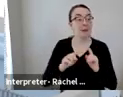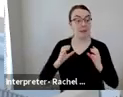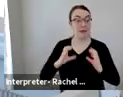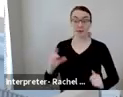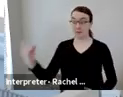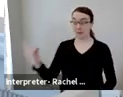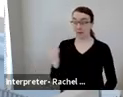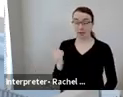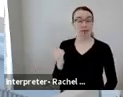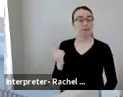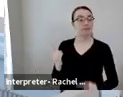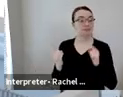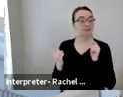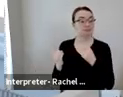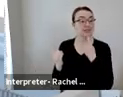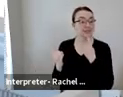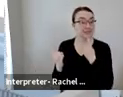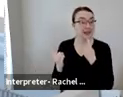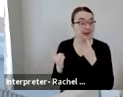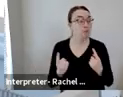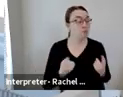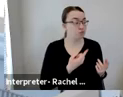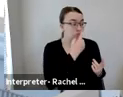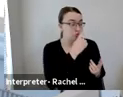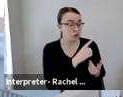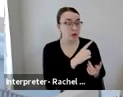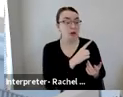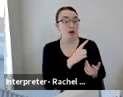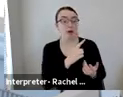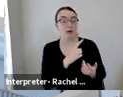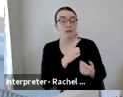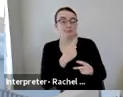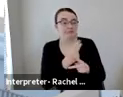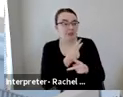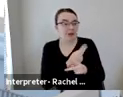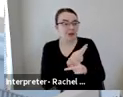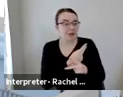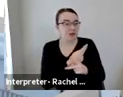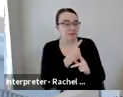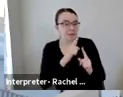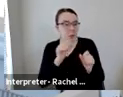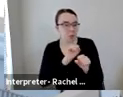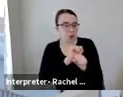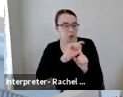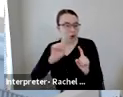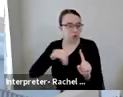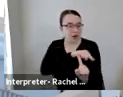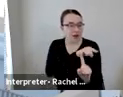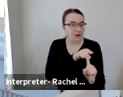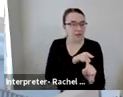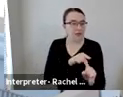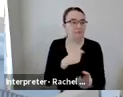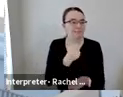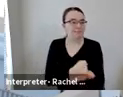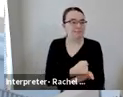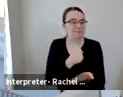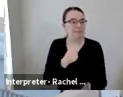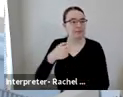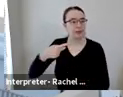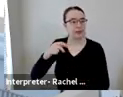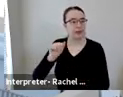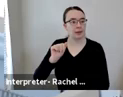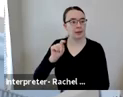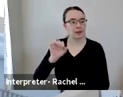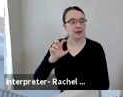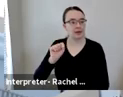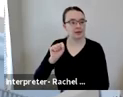me and they said, we'd like you to help get around this patent. We'd like to design from scratch. And it's a kitty litter